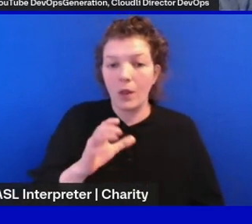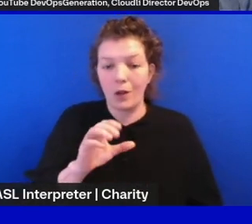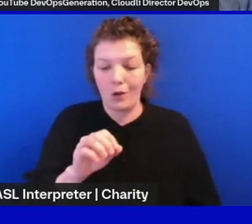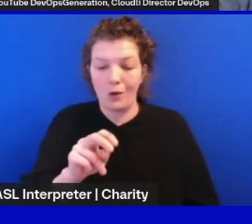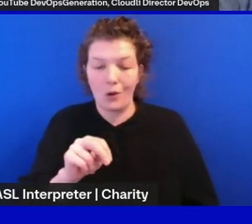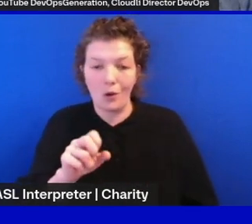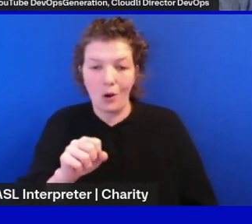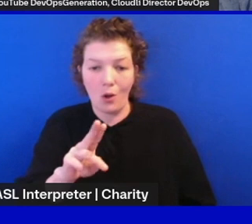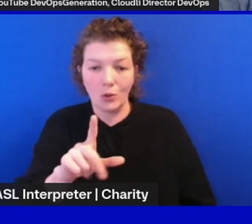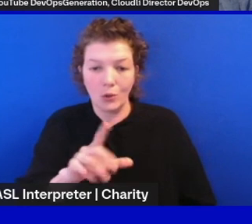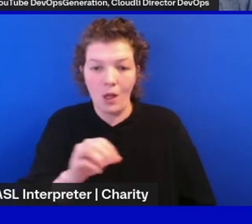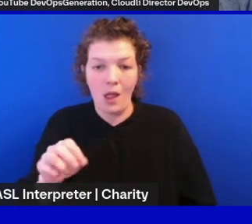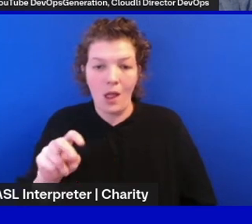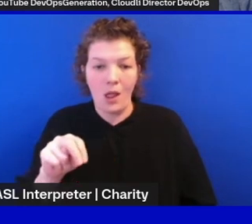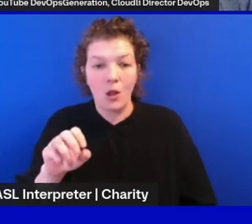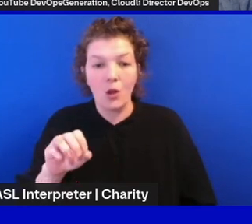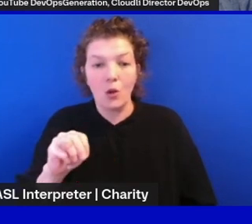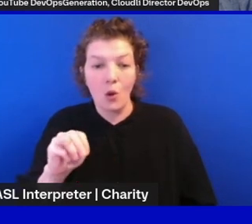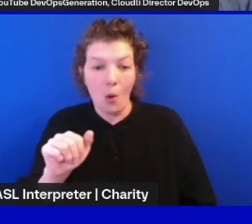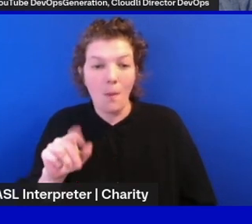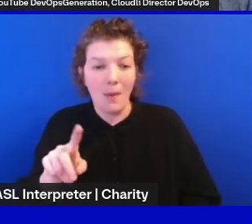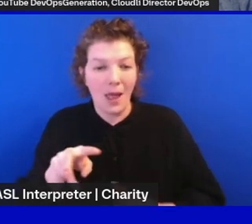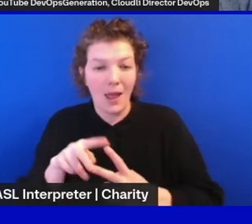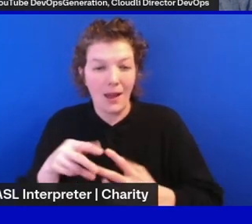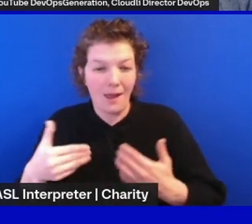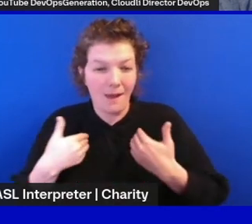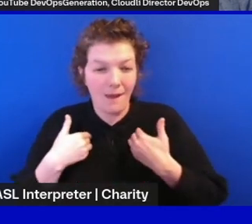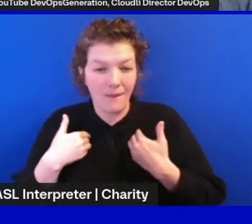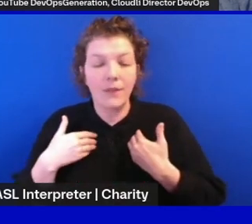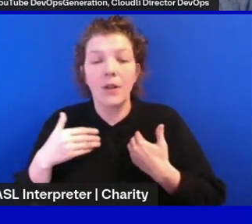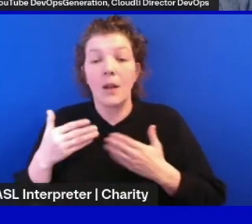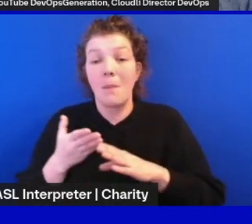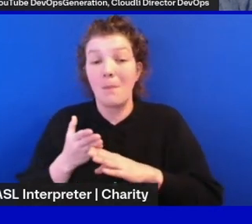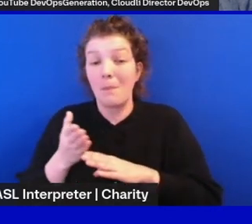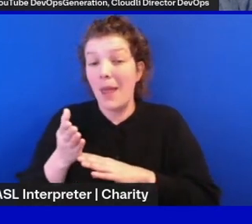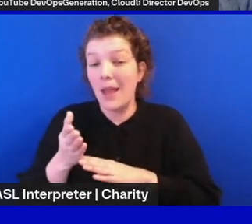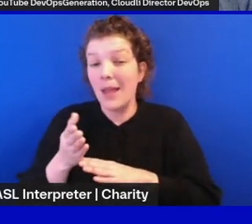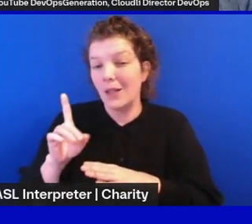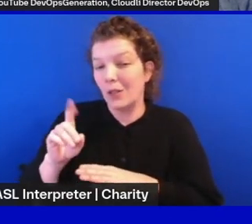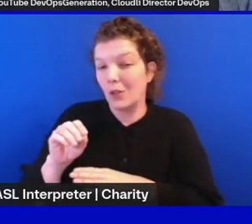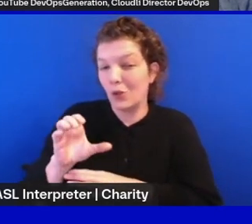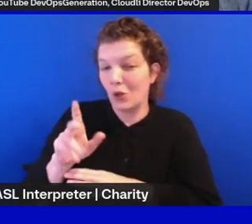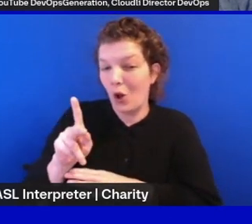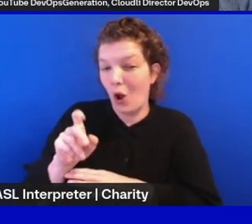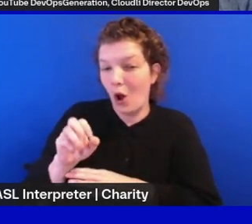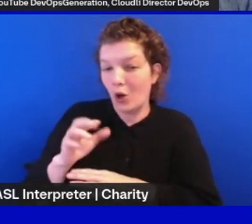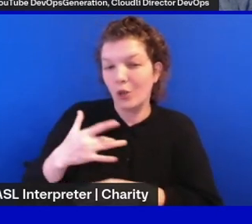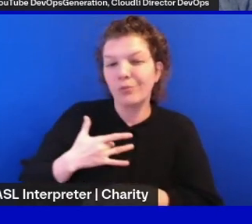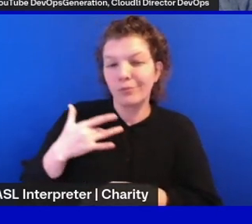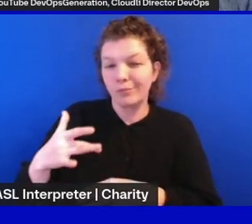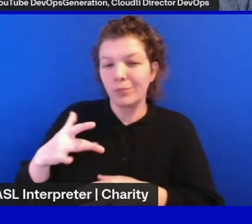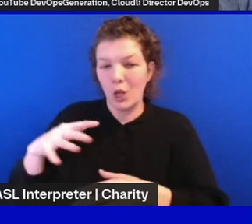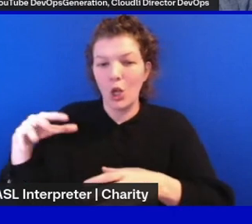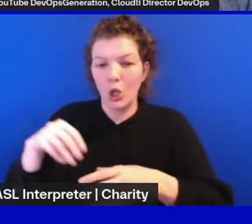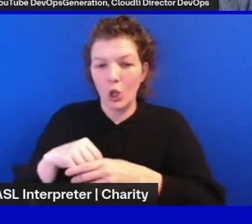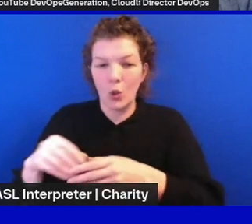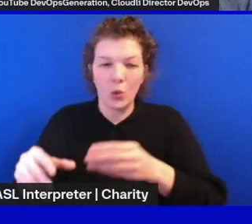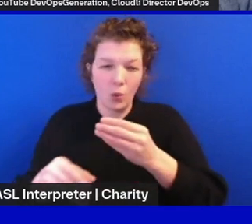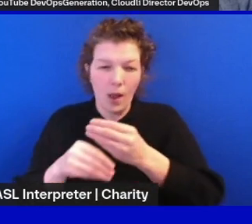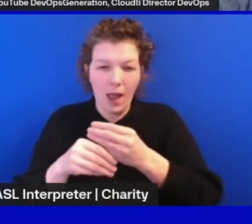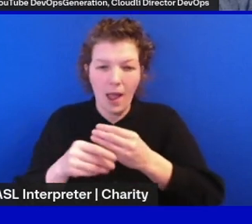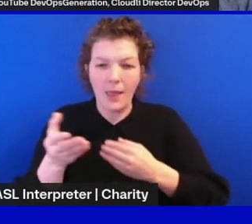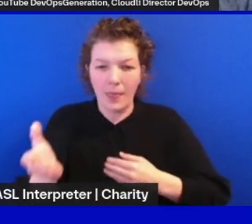on, the main driver of Nomad has been Docker. So I've added that to my drawing. Note that the